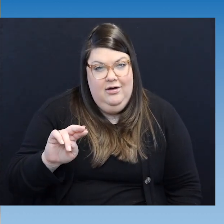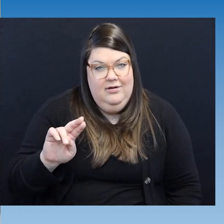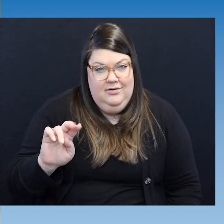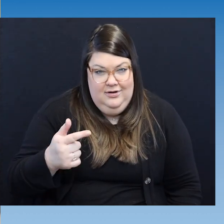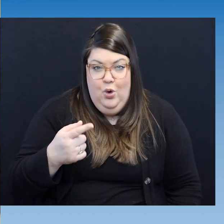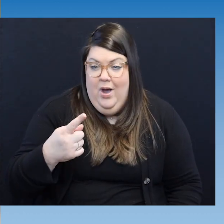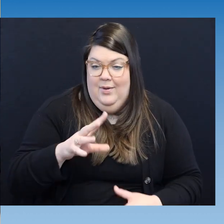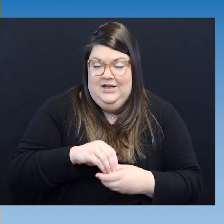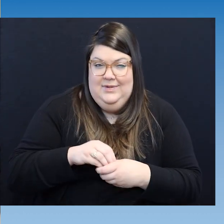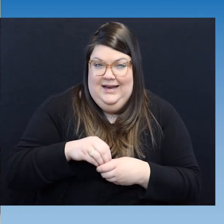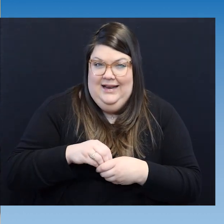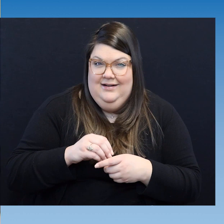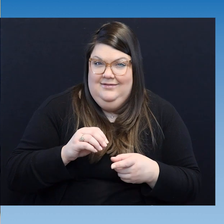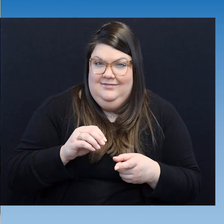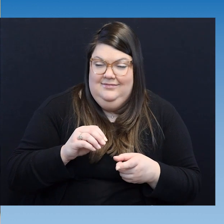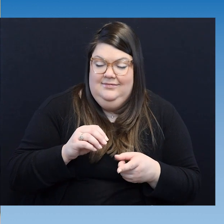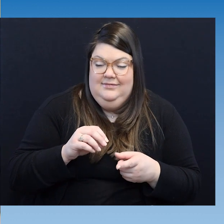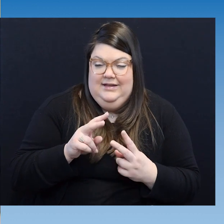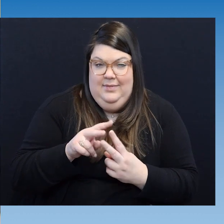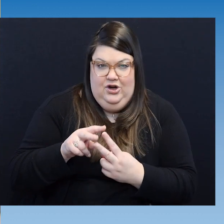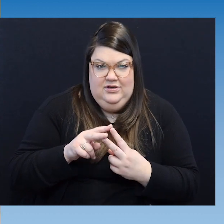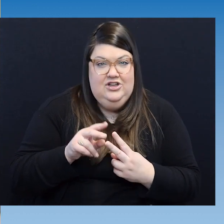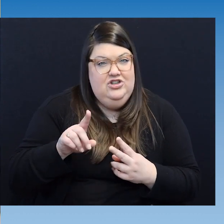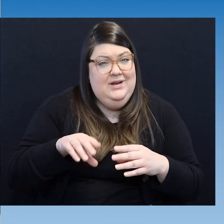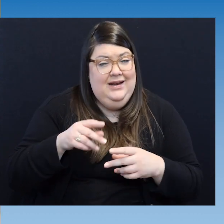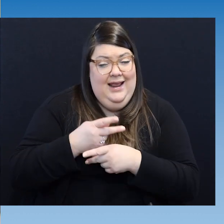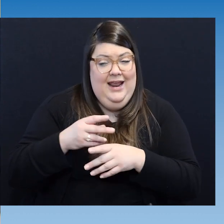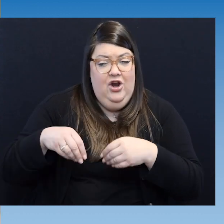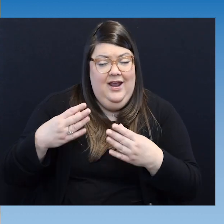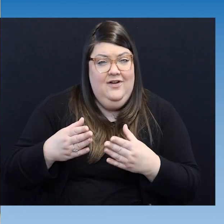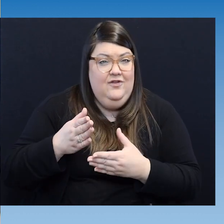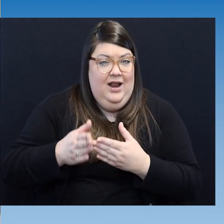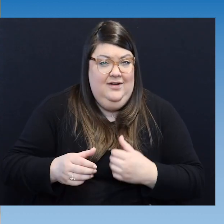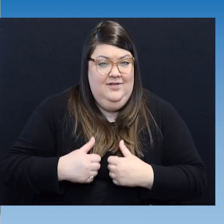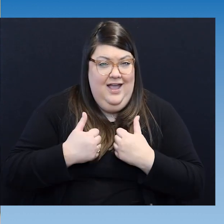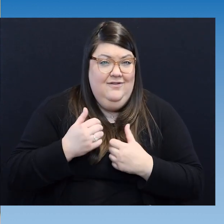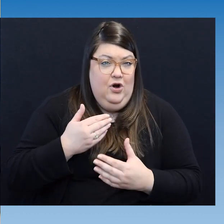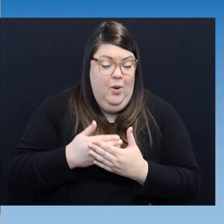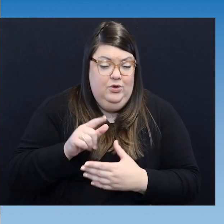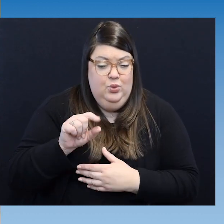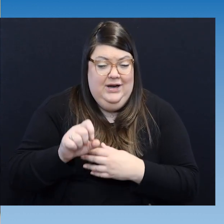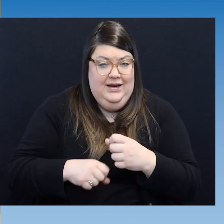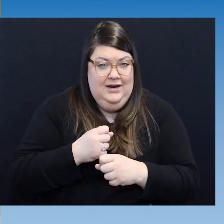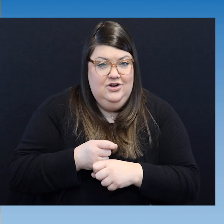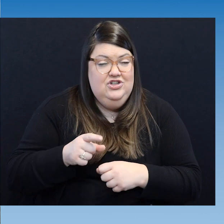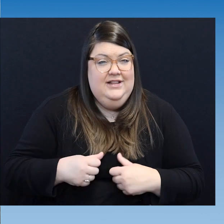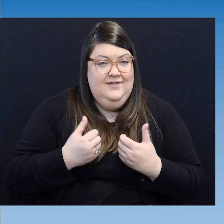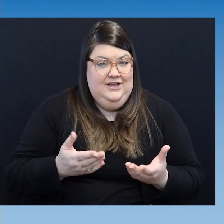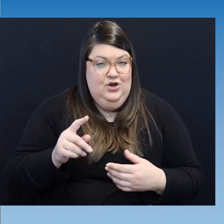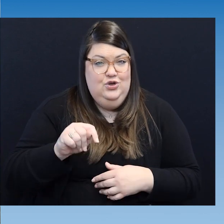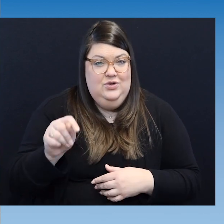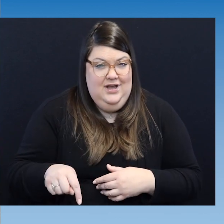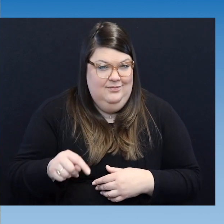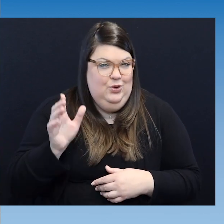ethnography. She has been a caregiver for almost end-of-life caregiver for almost 20 years, and she lives here in Tucson, and